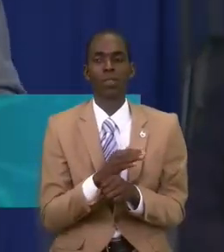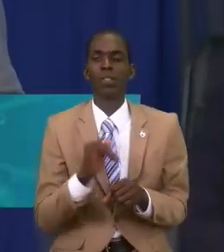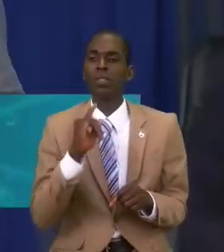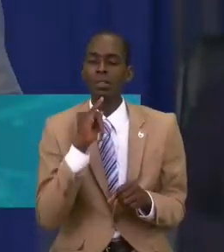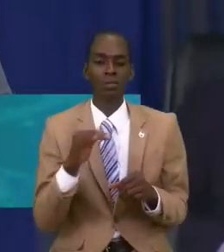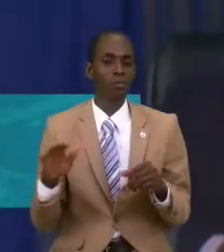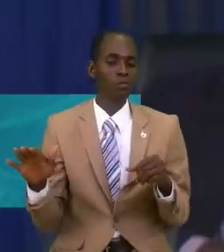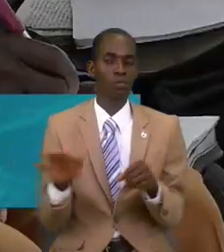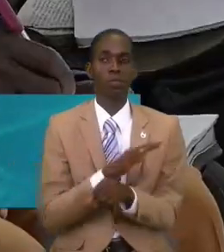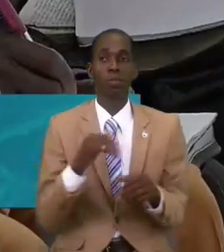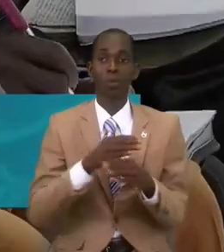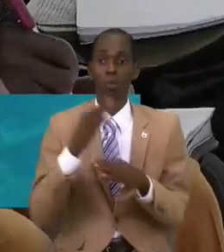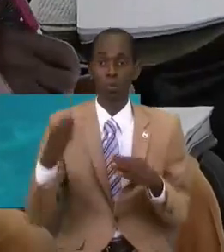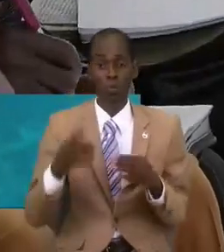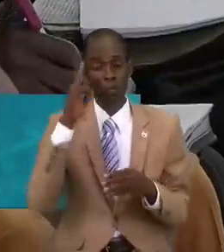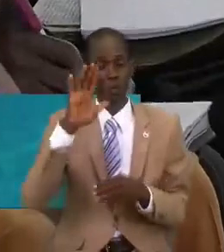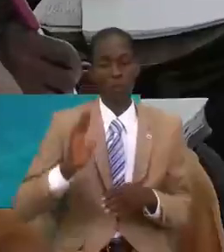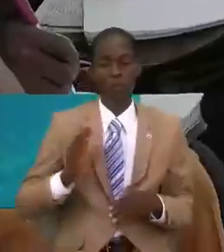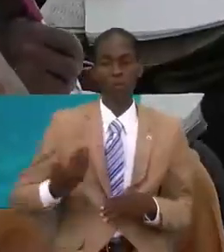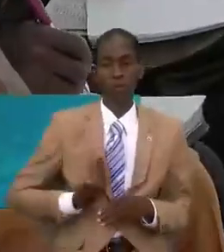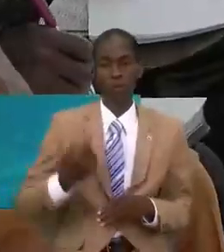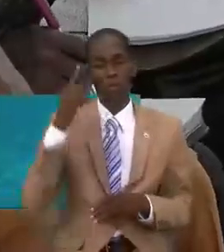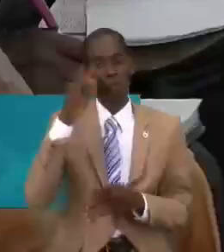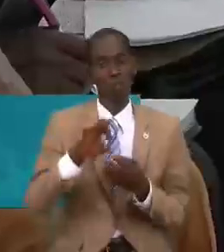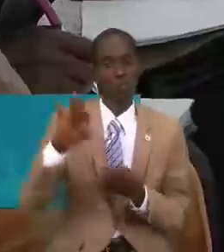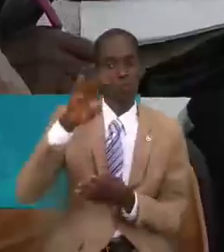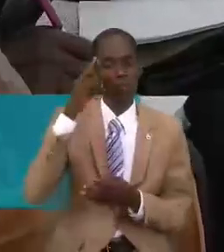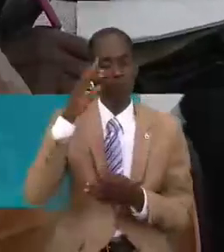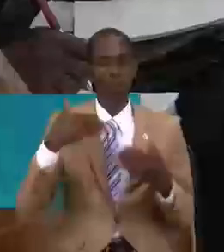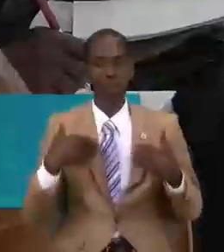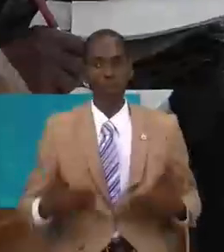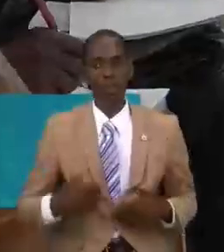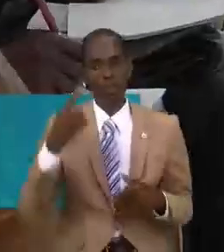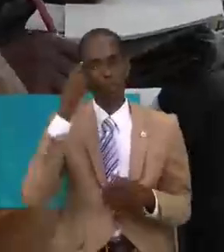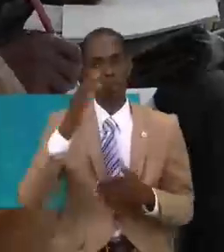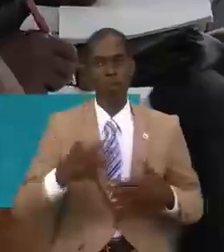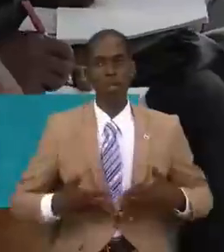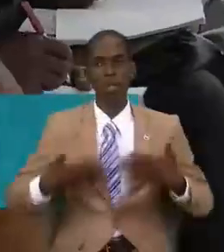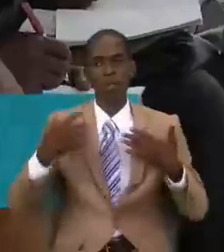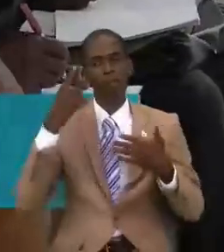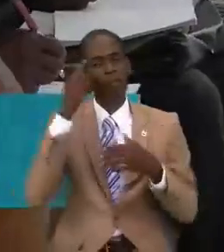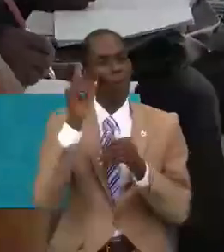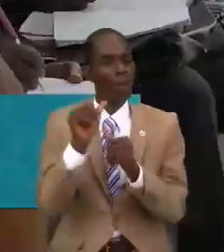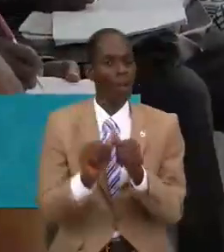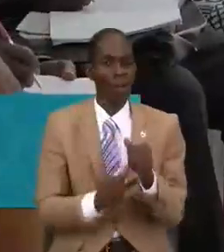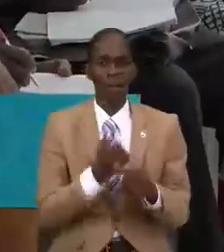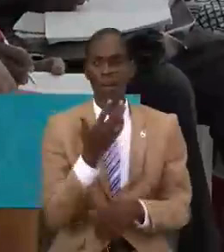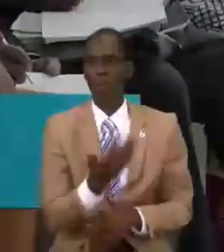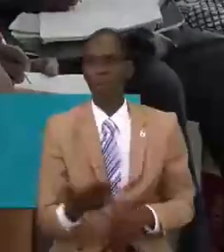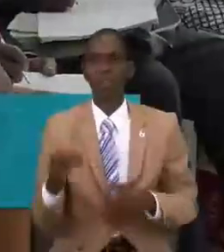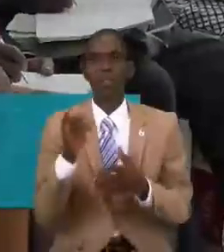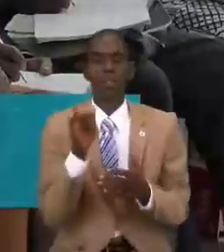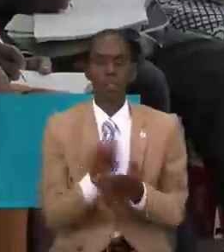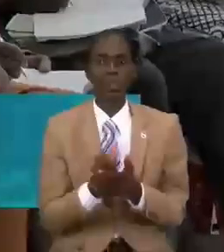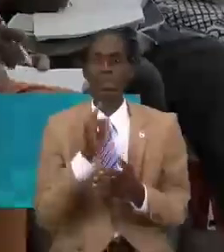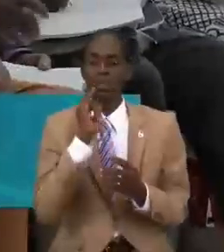your body, for your life, for everything that concerns you. He perfects everything. He gives